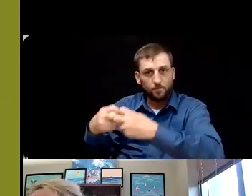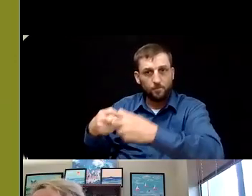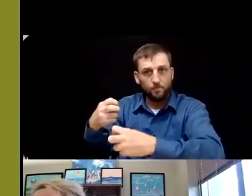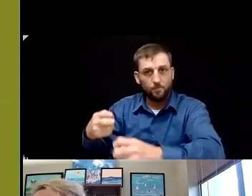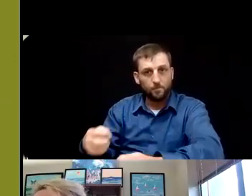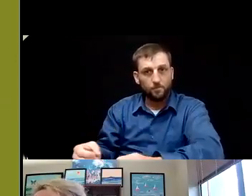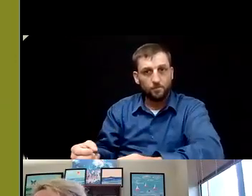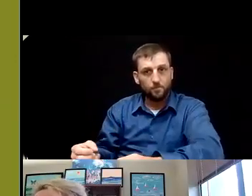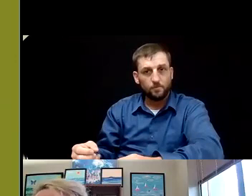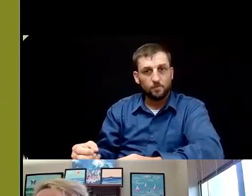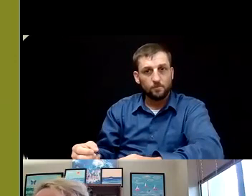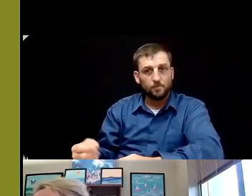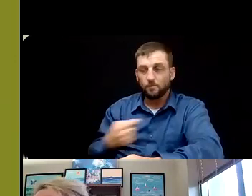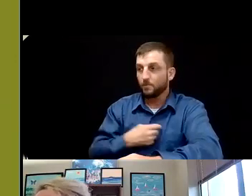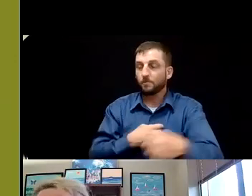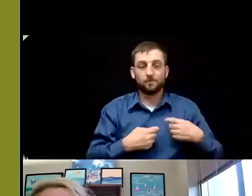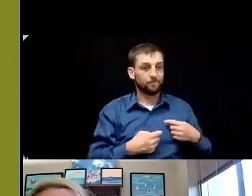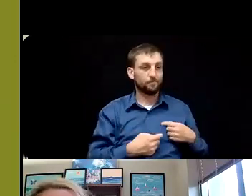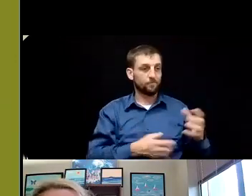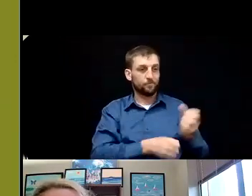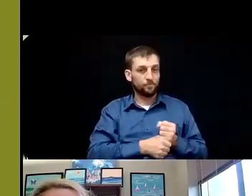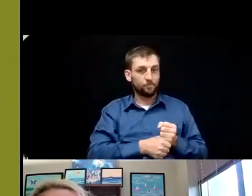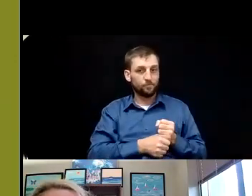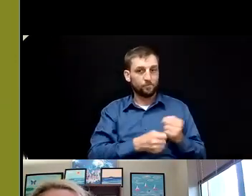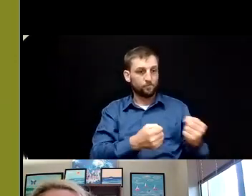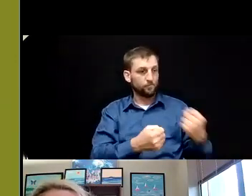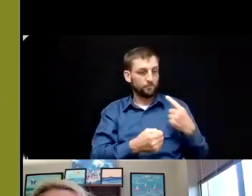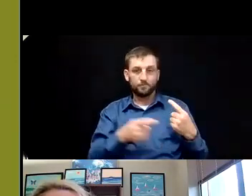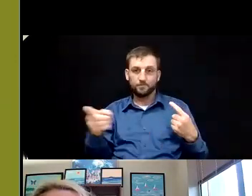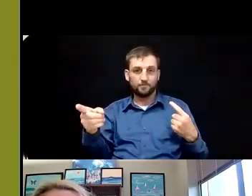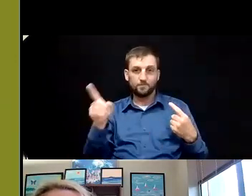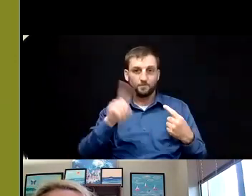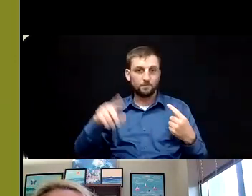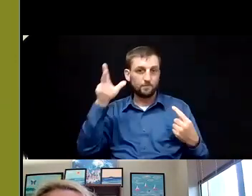Yeah, I'm receiving a message that Julie is not audible.